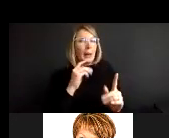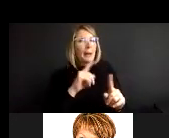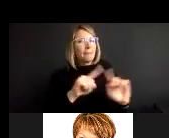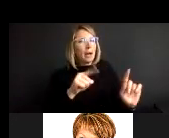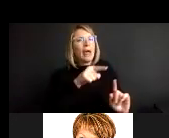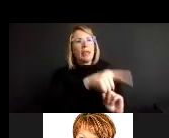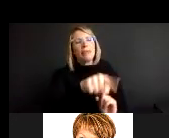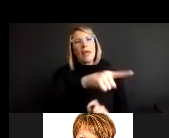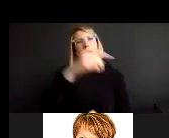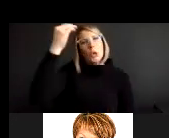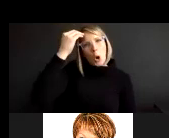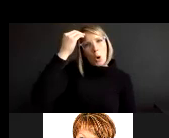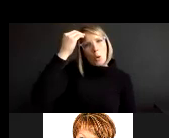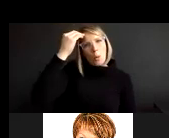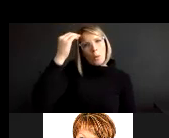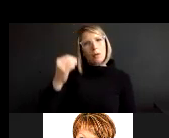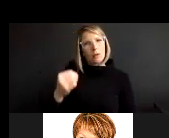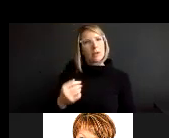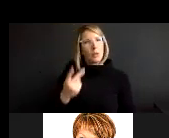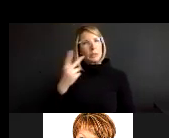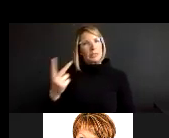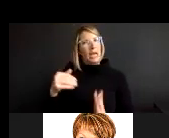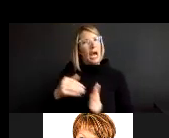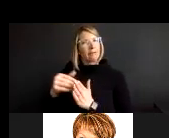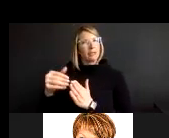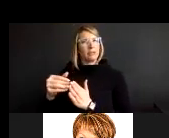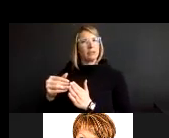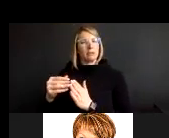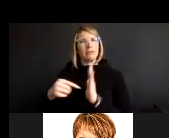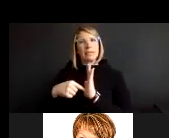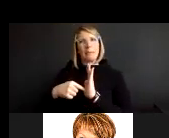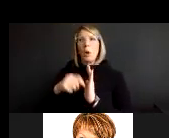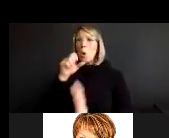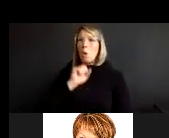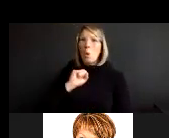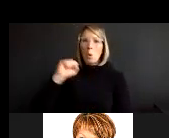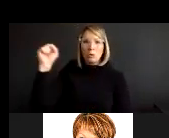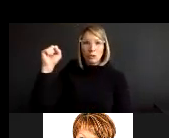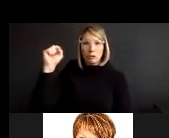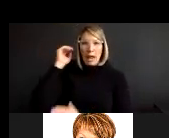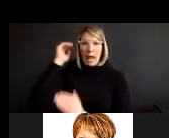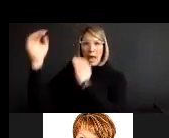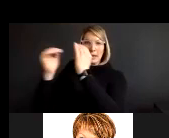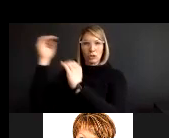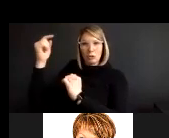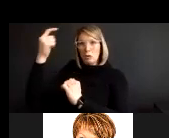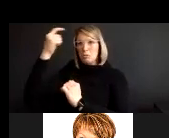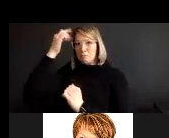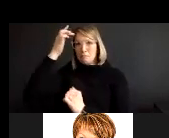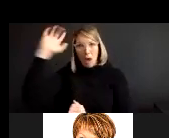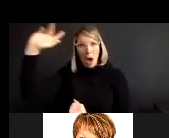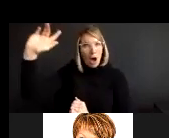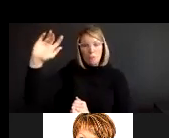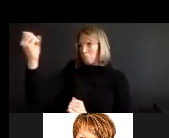adults as well. So for example, an older adult may be quite cognitively well and quite capable, but they're being coerced